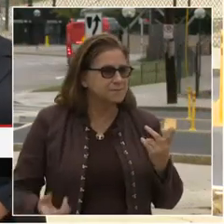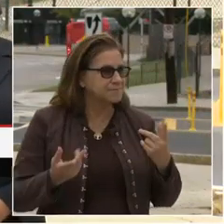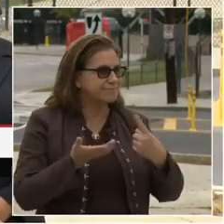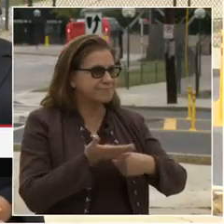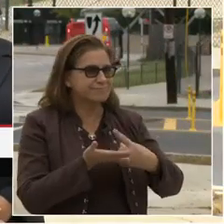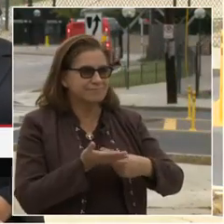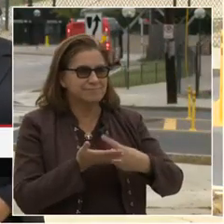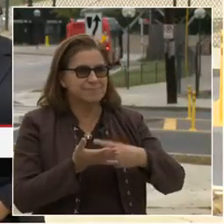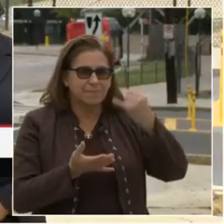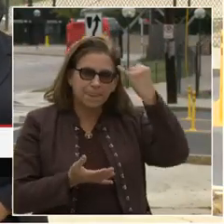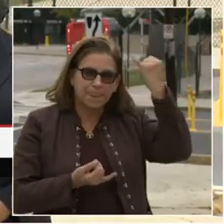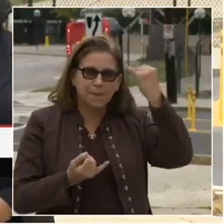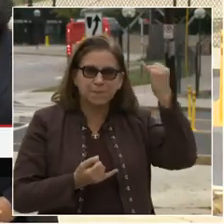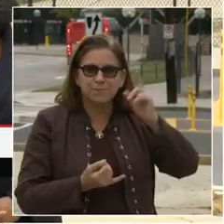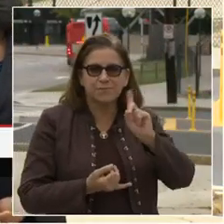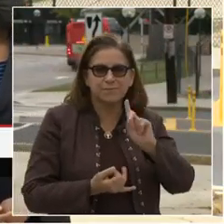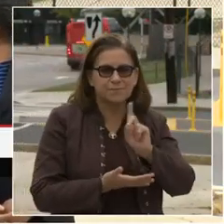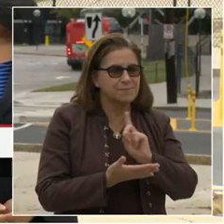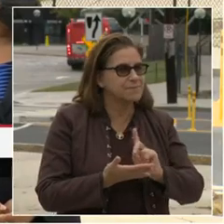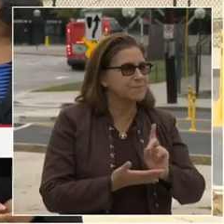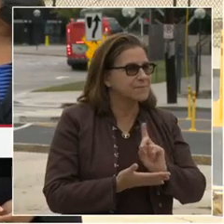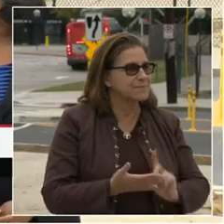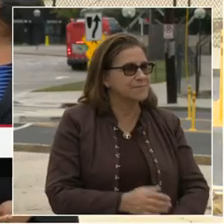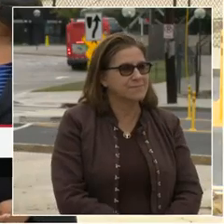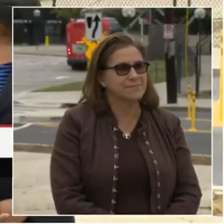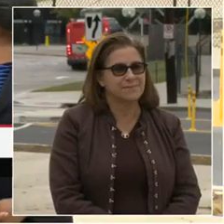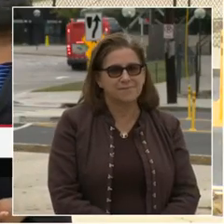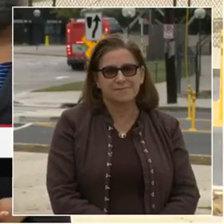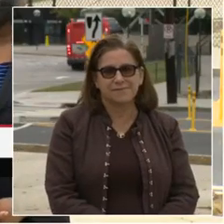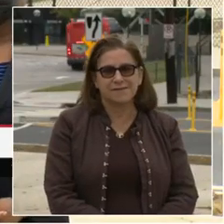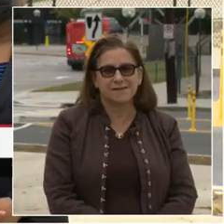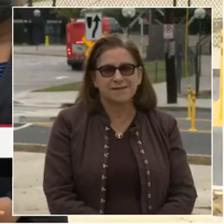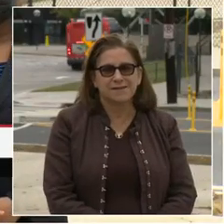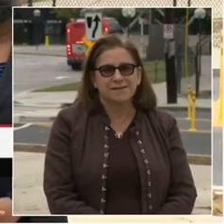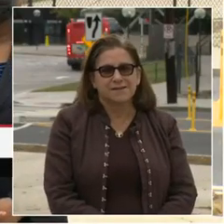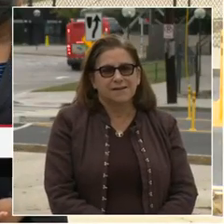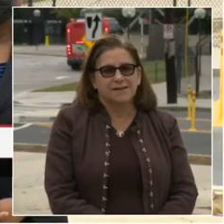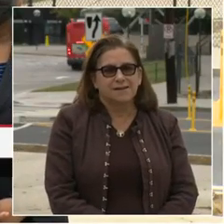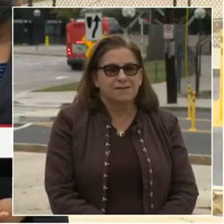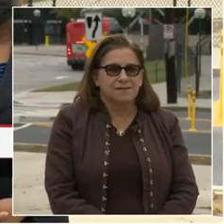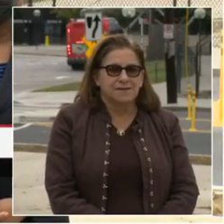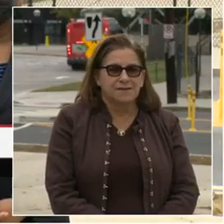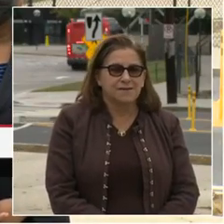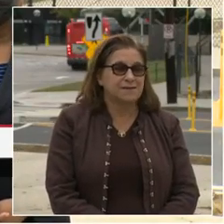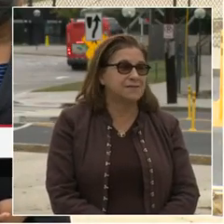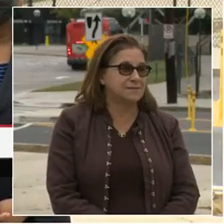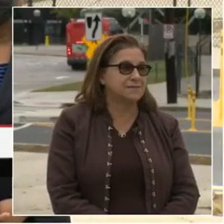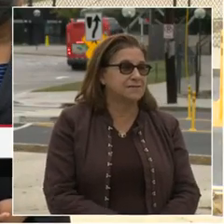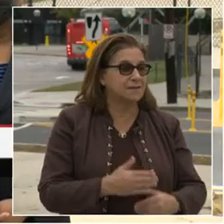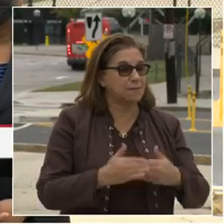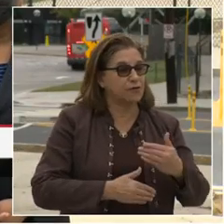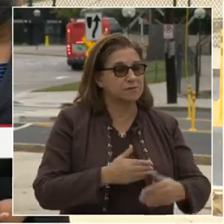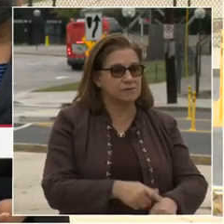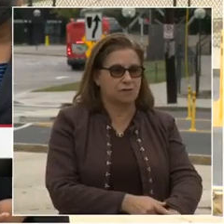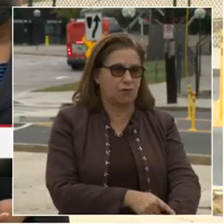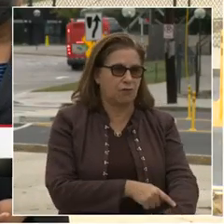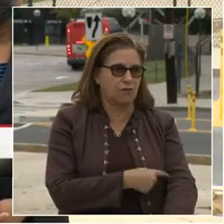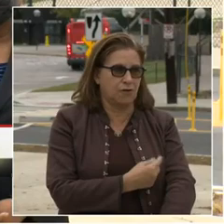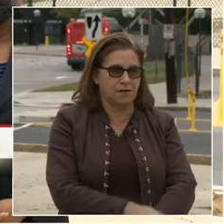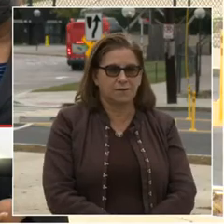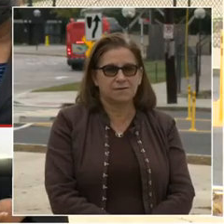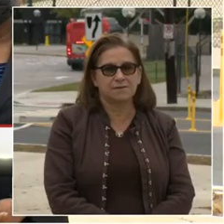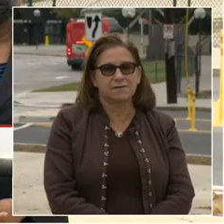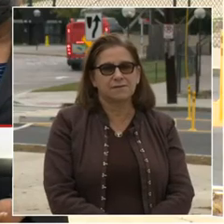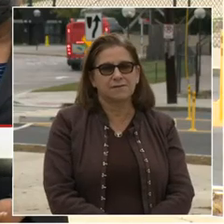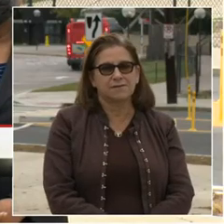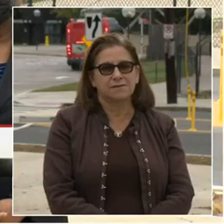design. There was, and it took so long to be accomplished that when I went to an event like this to talk about